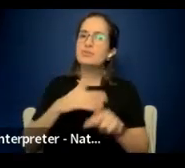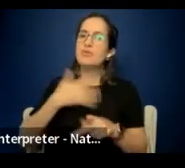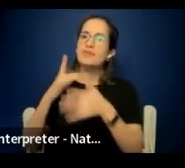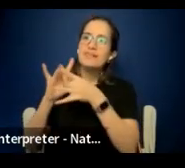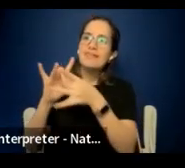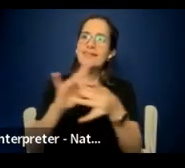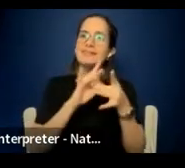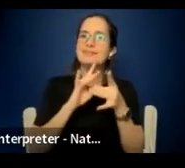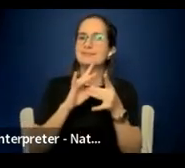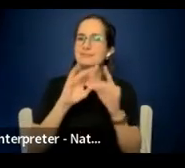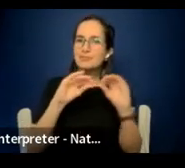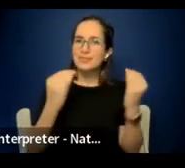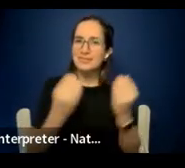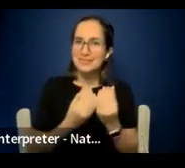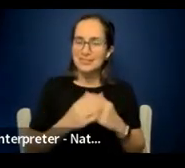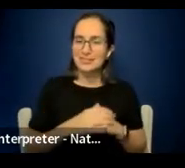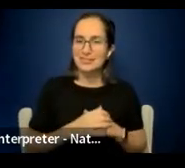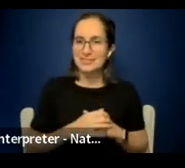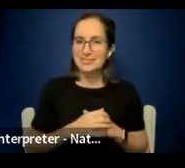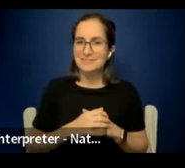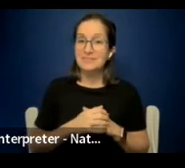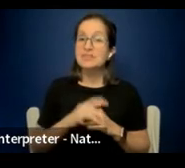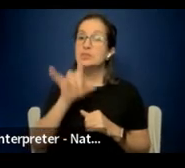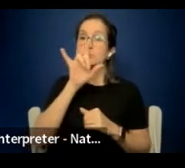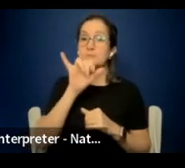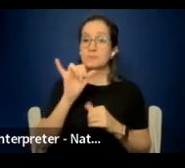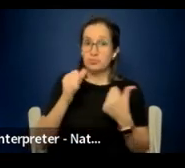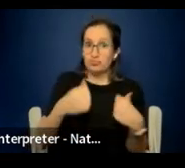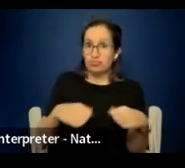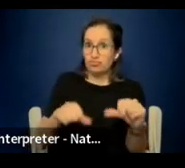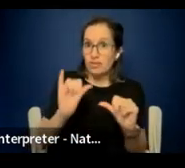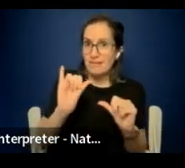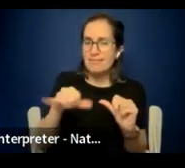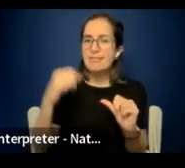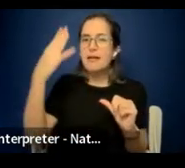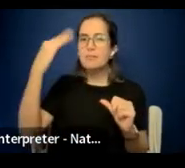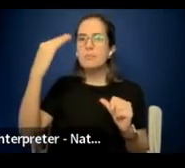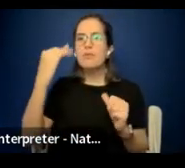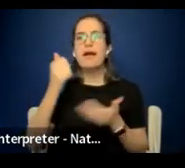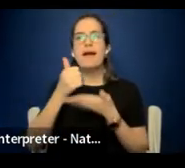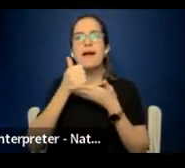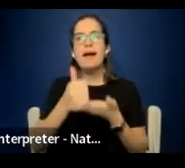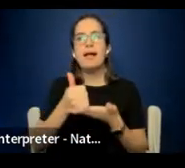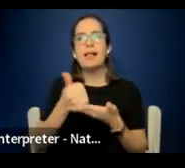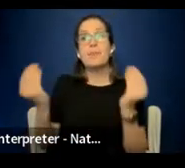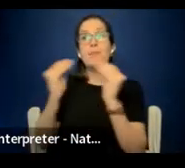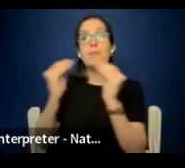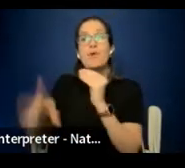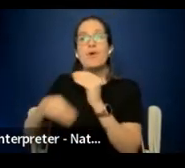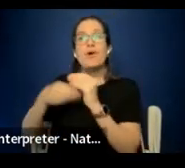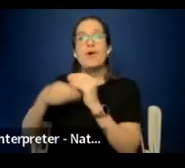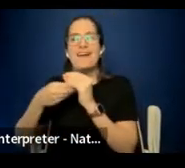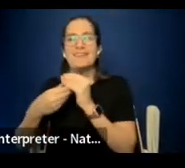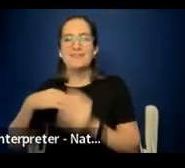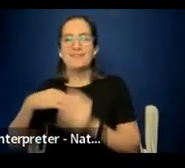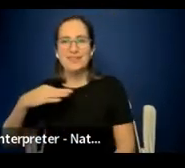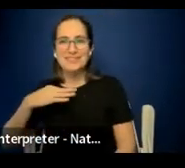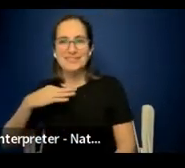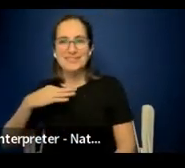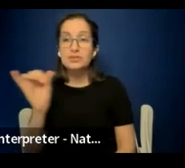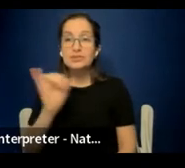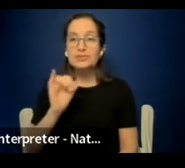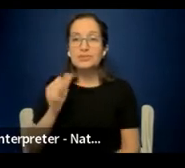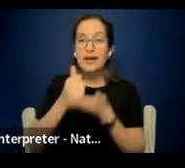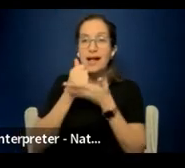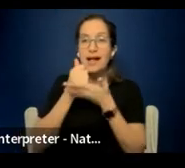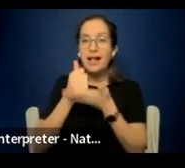your organization. So really doing that, because it can attract other volunteers, and it can also really sort of help engage and